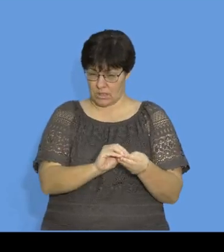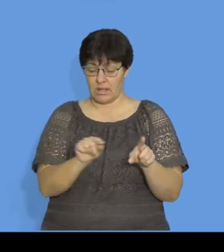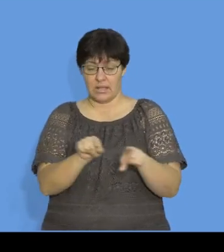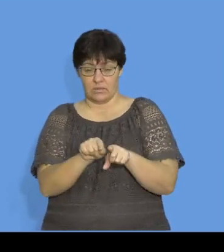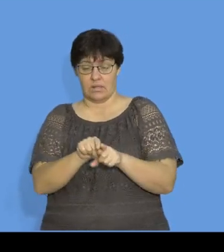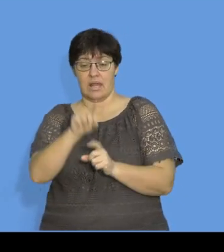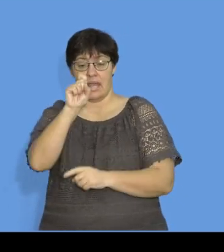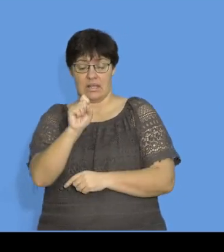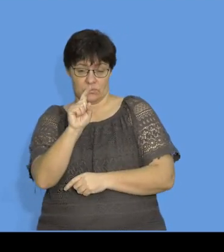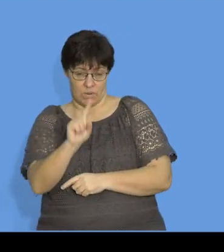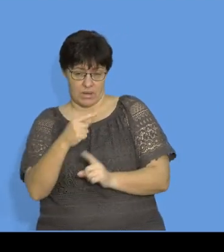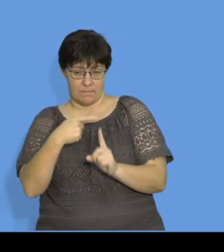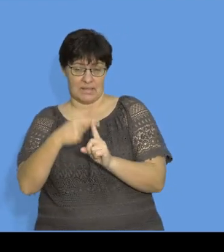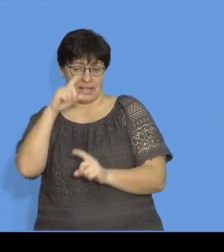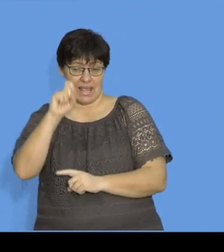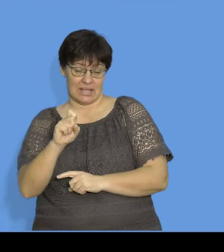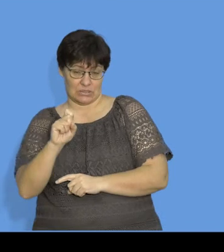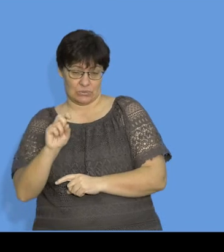plus my x2,